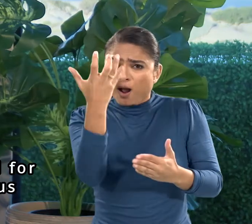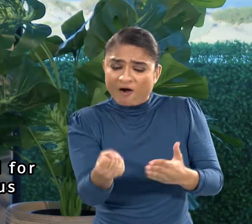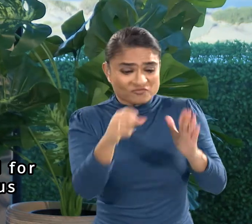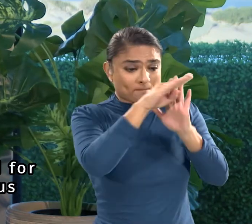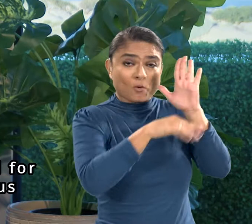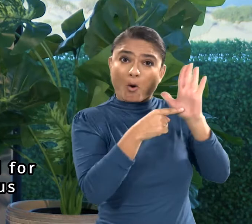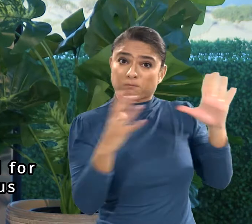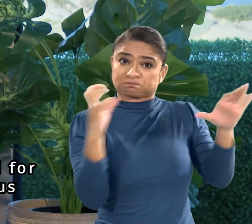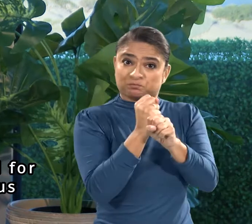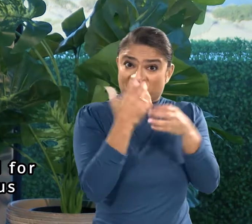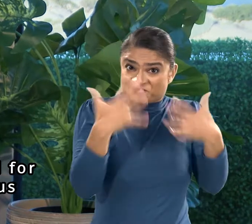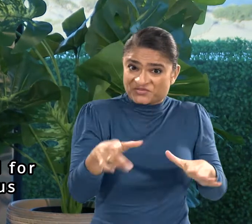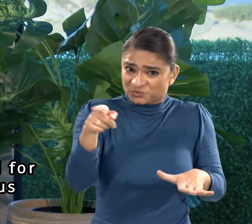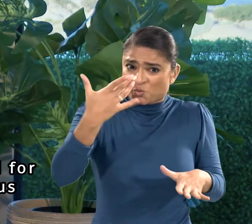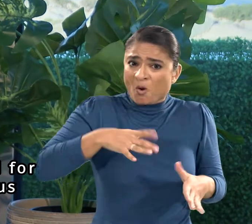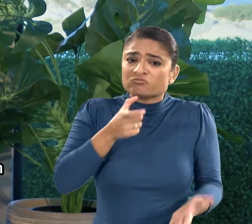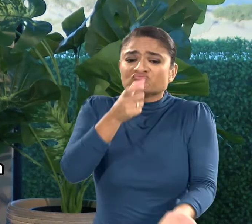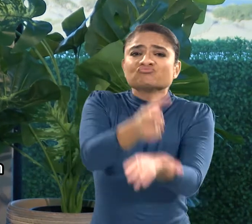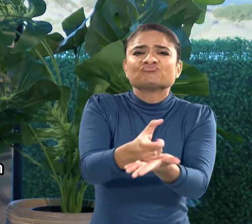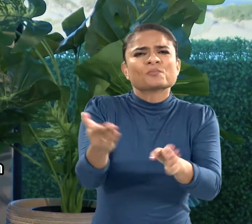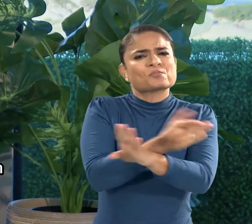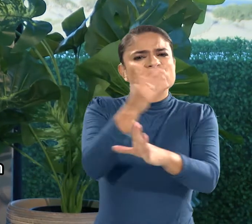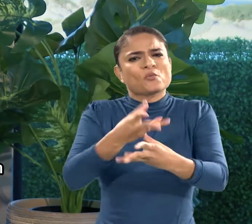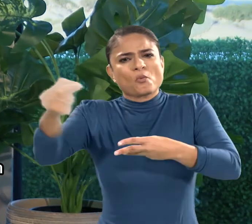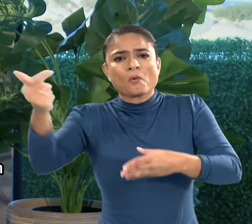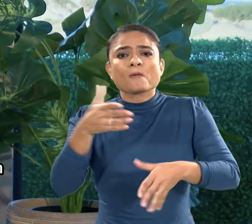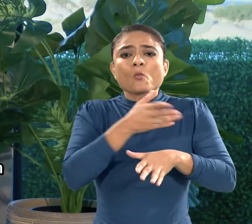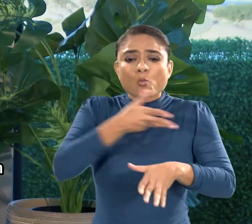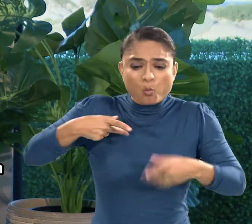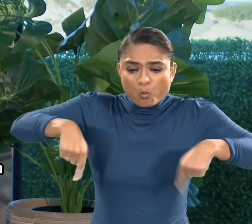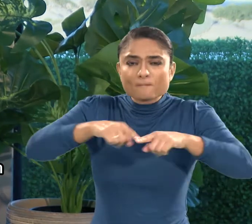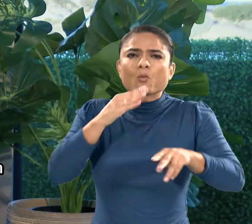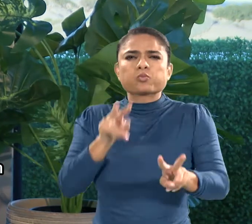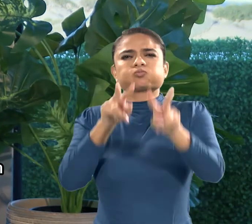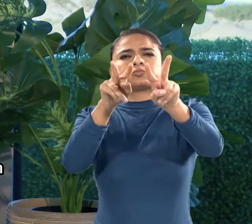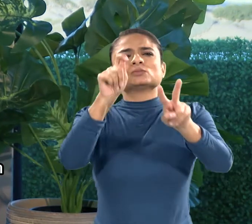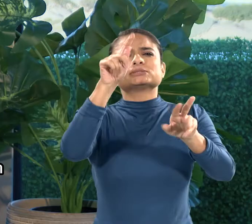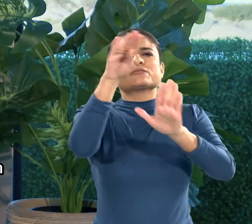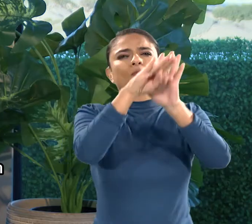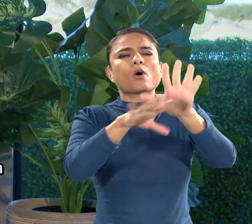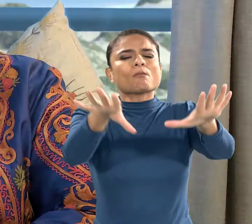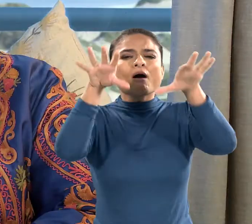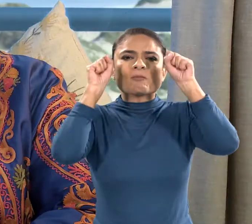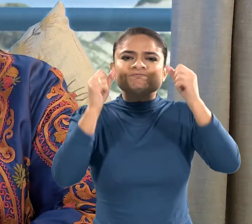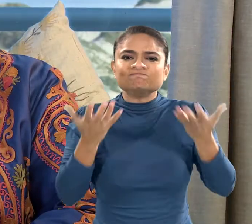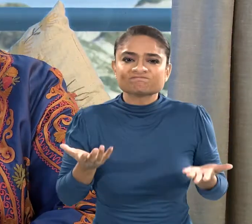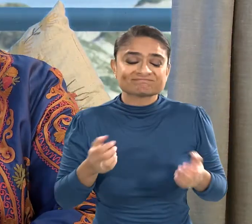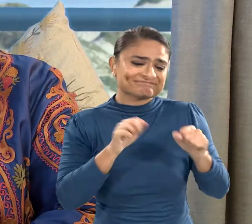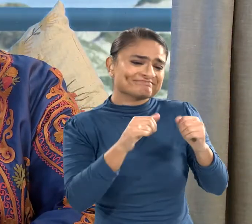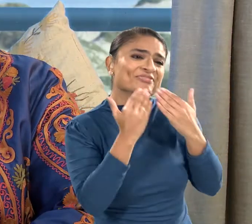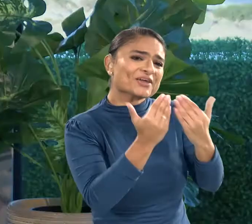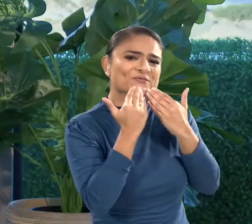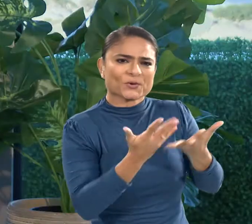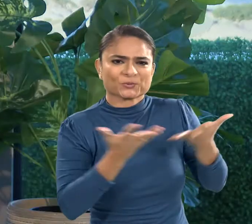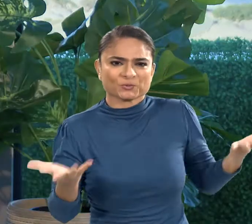coming down and for imparting some of your insights with us. And we hope that more South African women will join in the dialogue. Thank you very